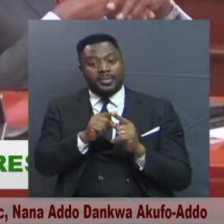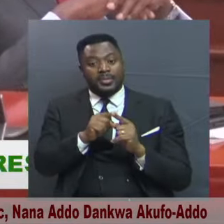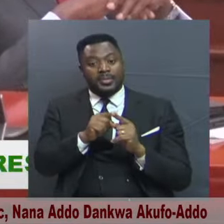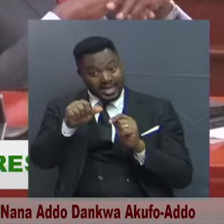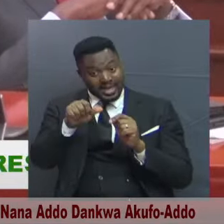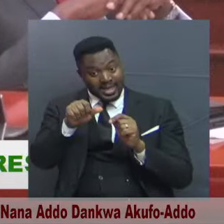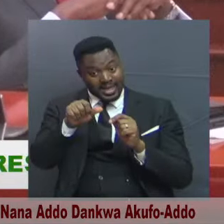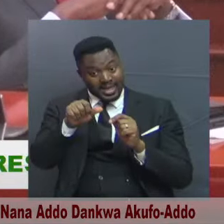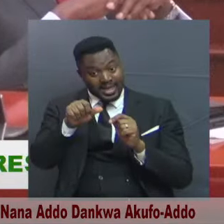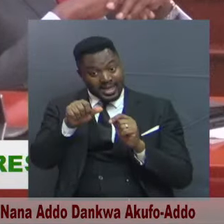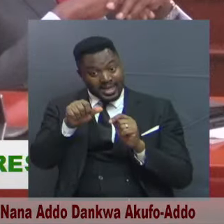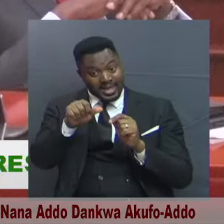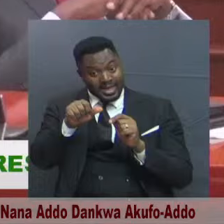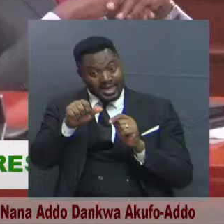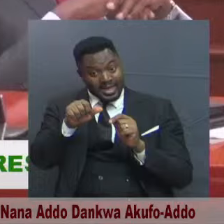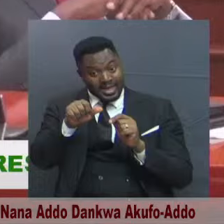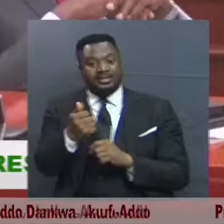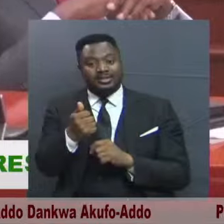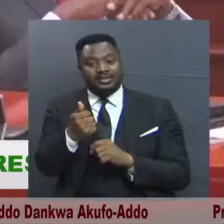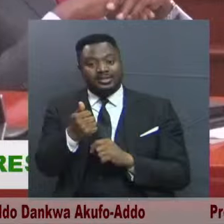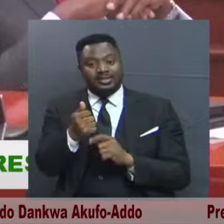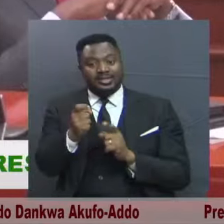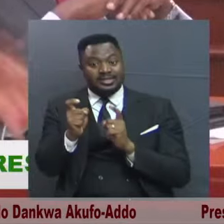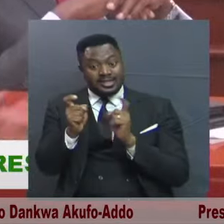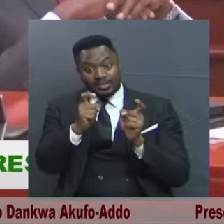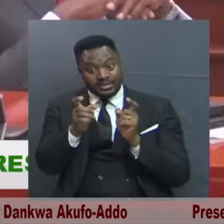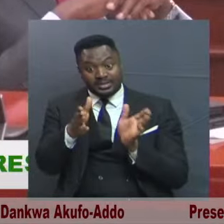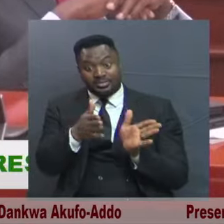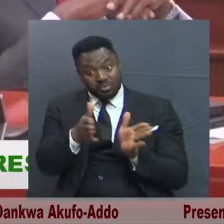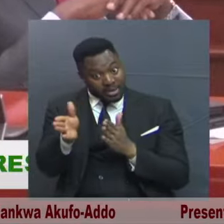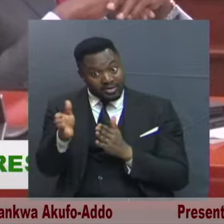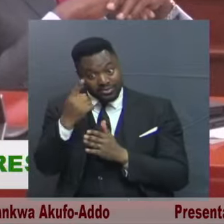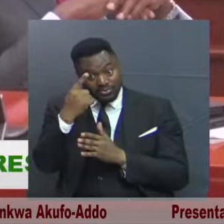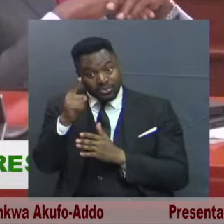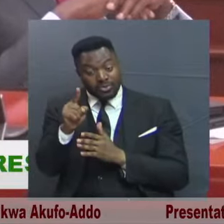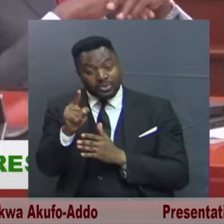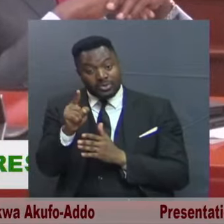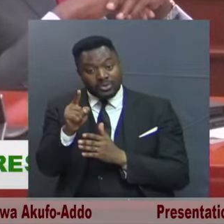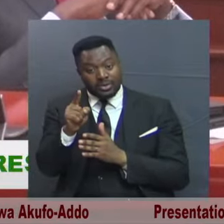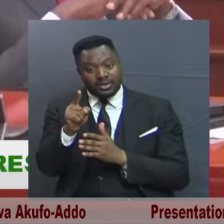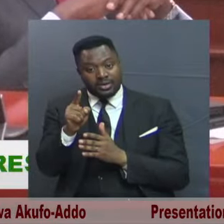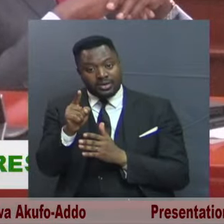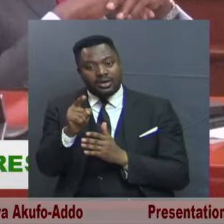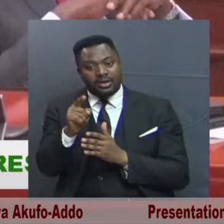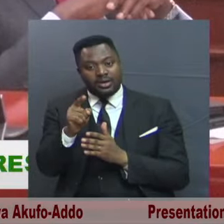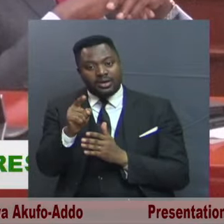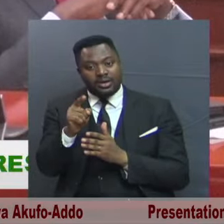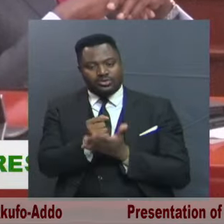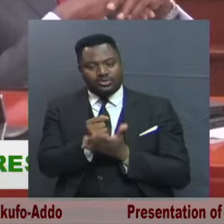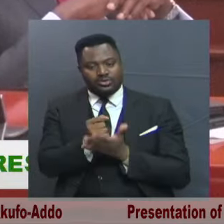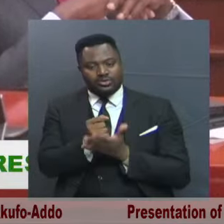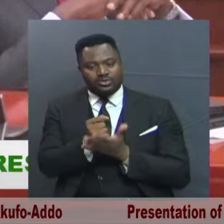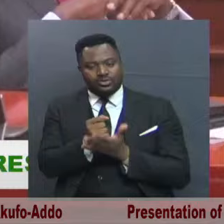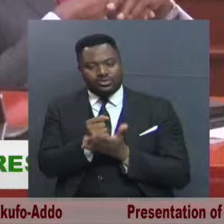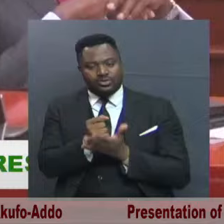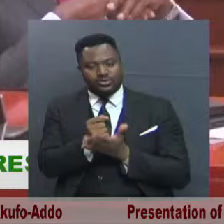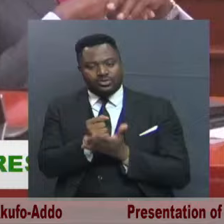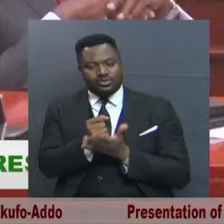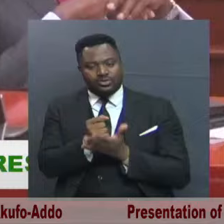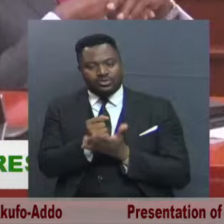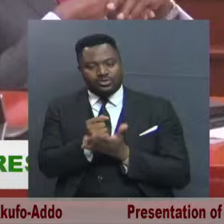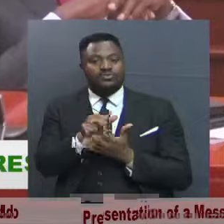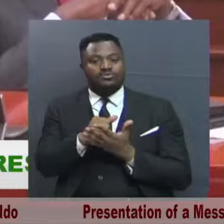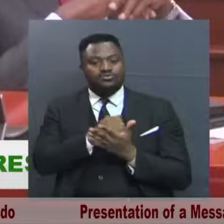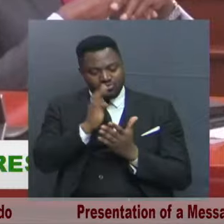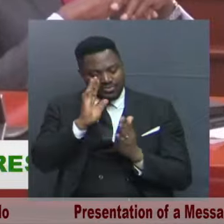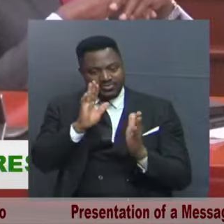any it was a a a debate he was preparing for Mr Speaker I want to assure him that we